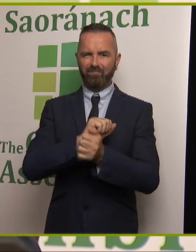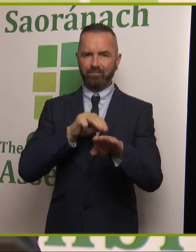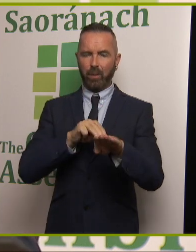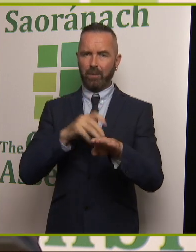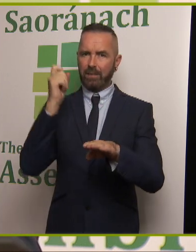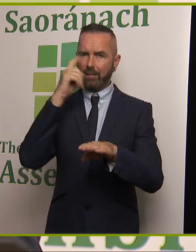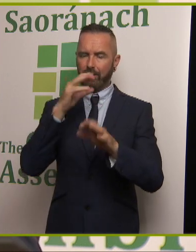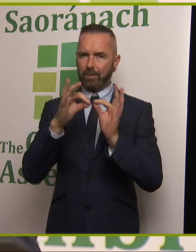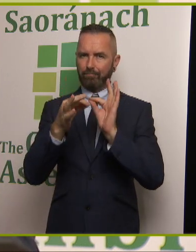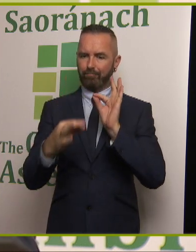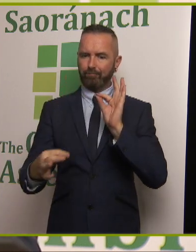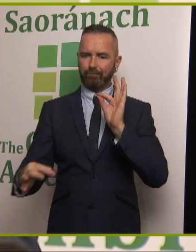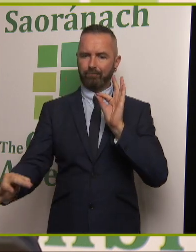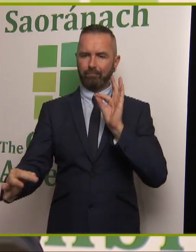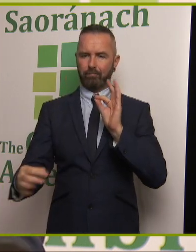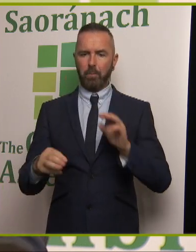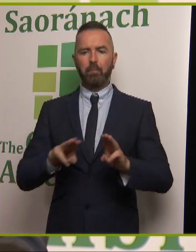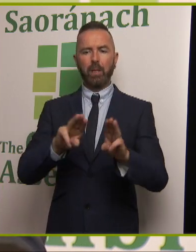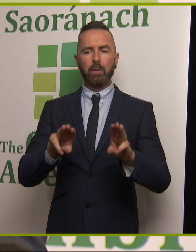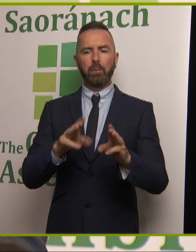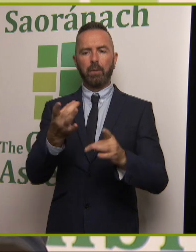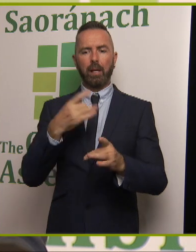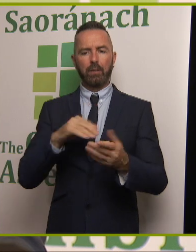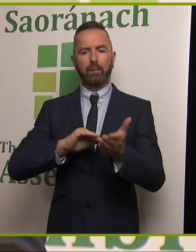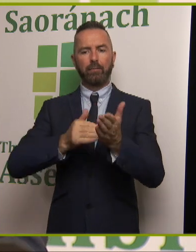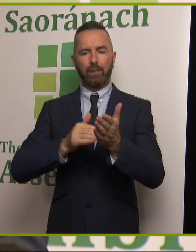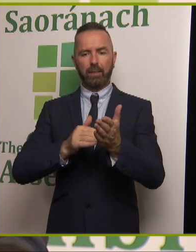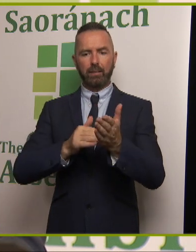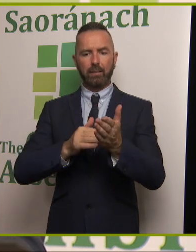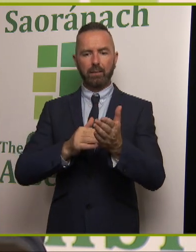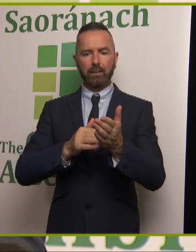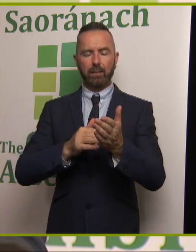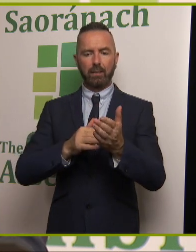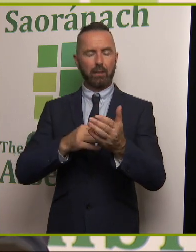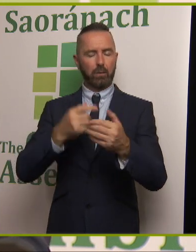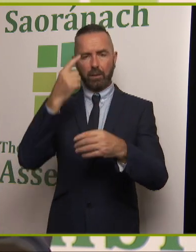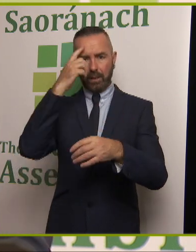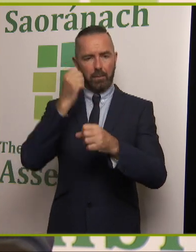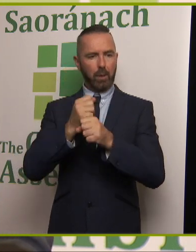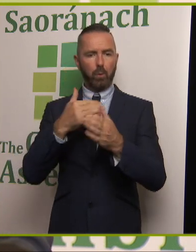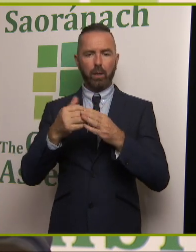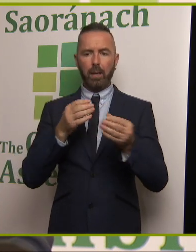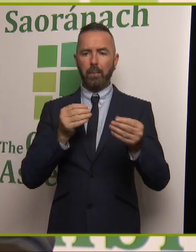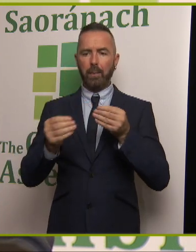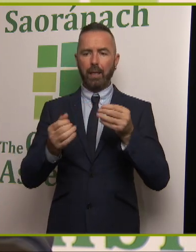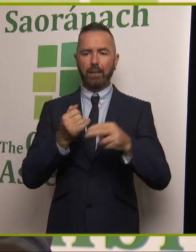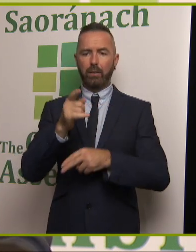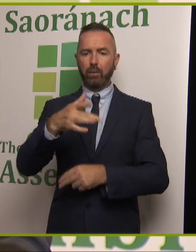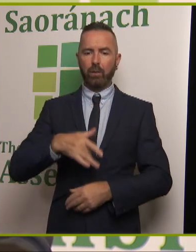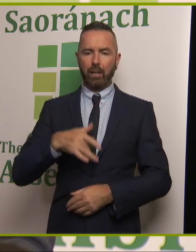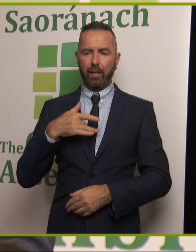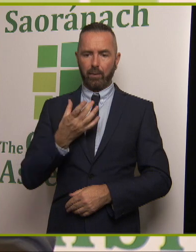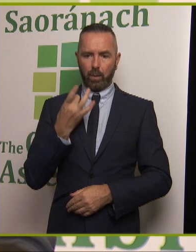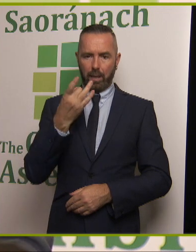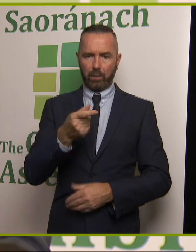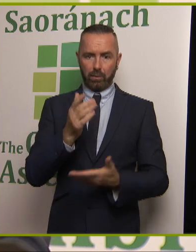to unpick. The people we're asking to fix it are causing it at the same time. Think about plastic in your life. We're asking you to stop plastic pollution,